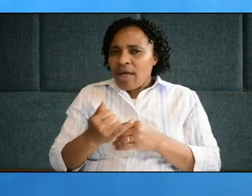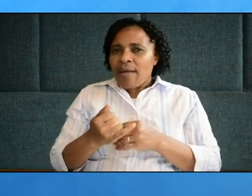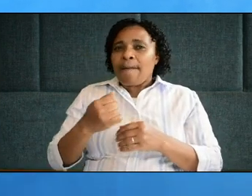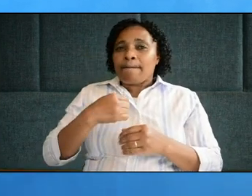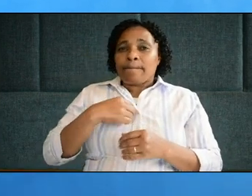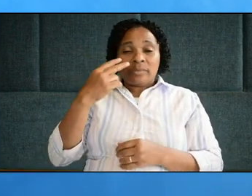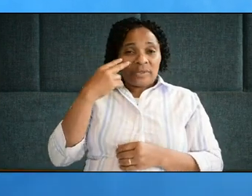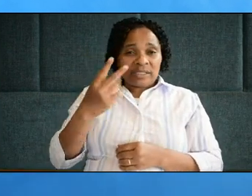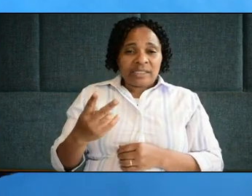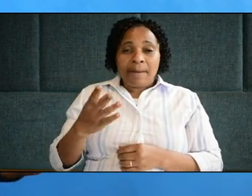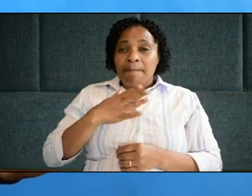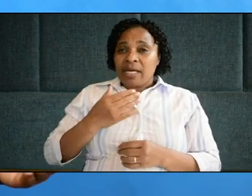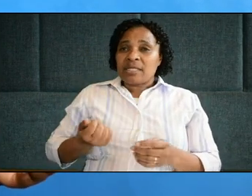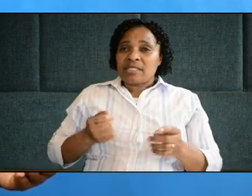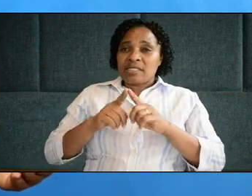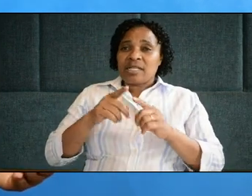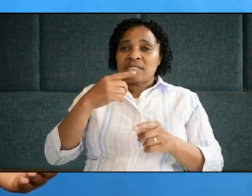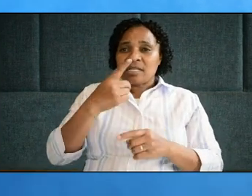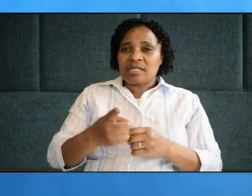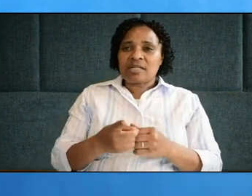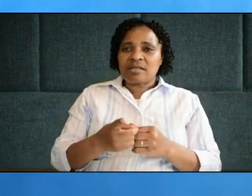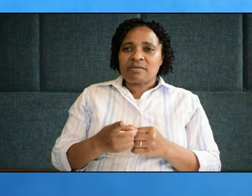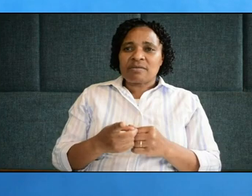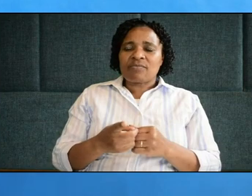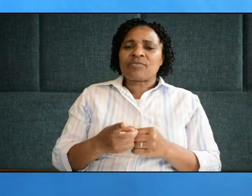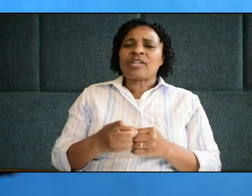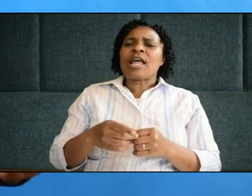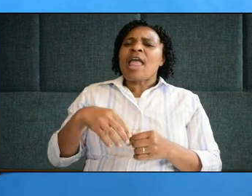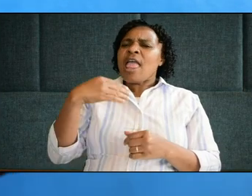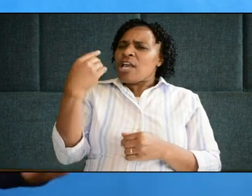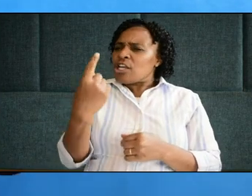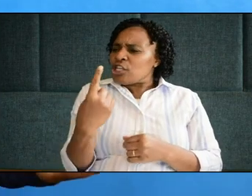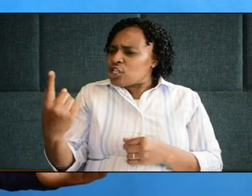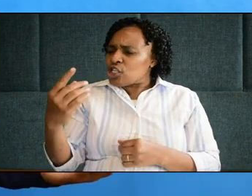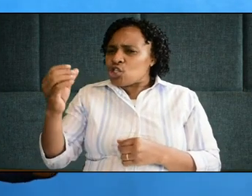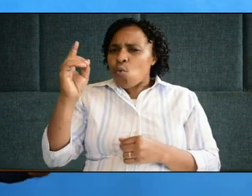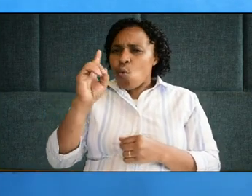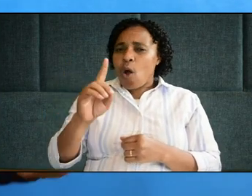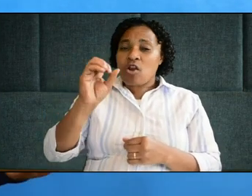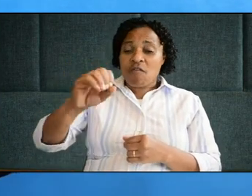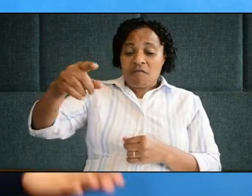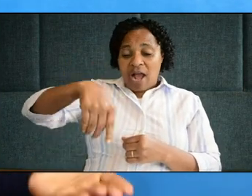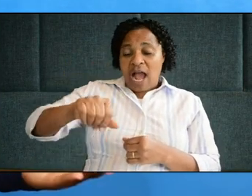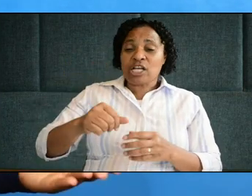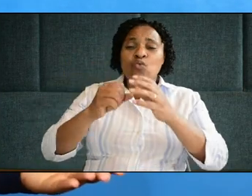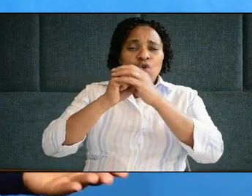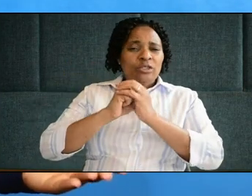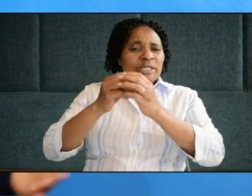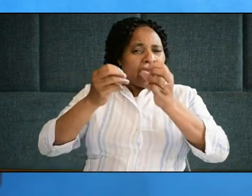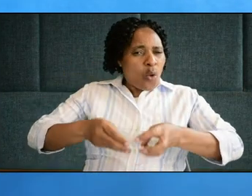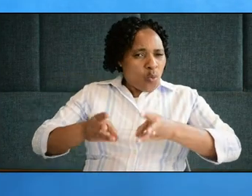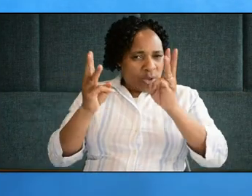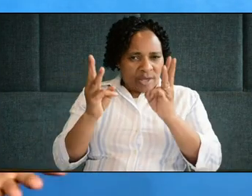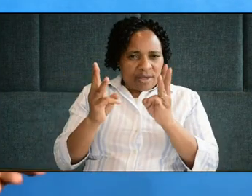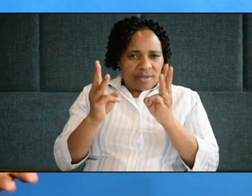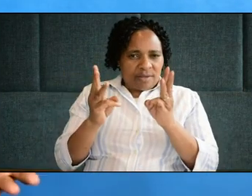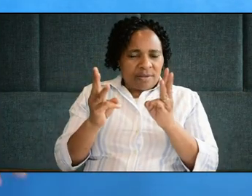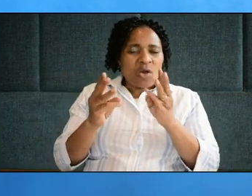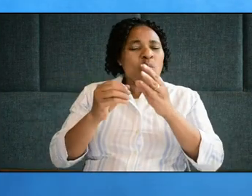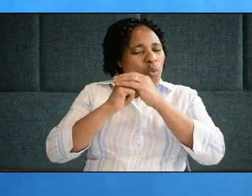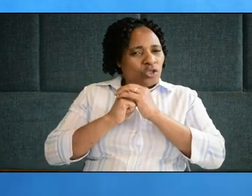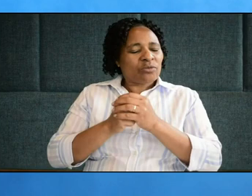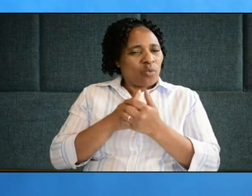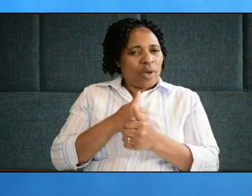see, as my sister here said that, every one of us actually worships in some certain way. We actually